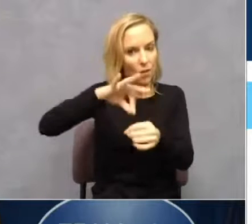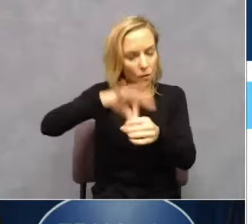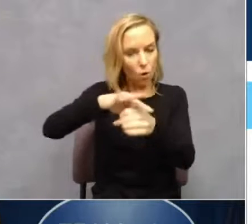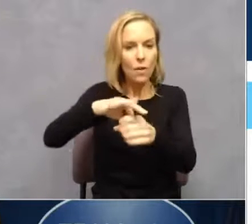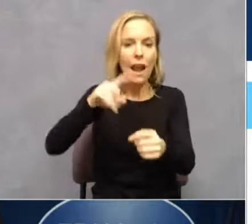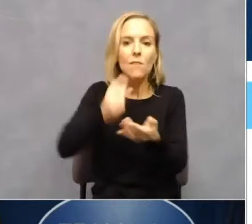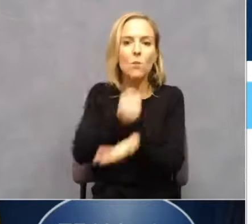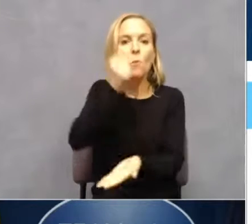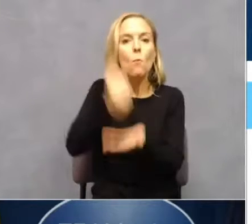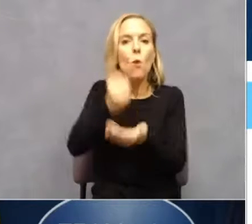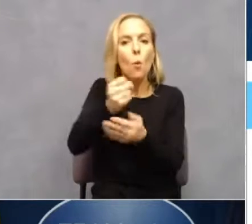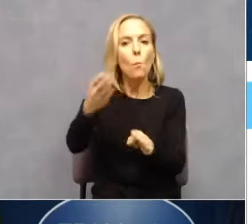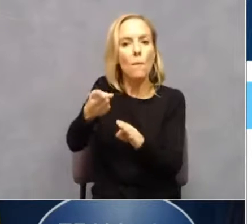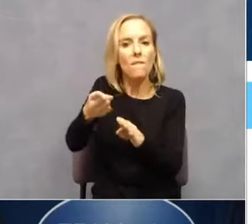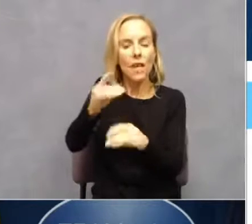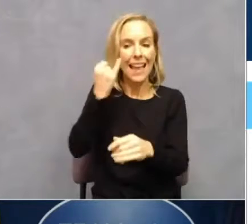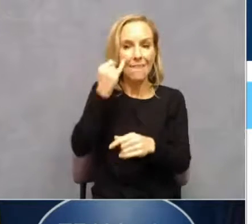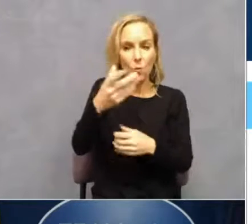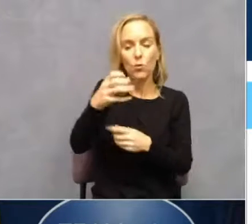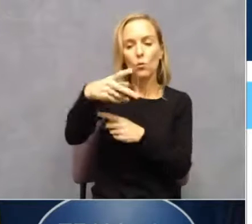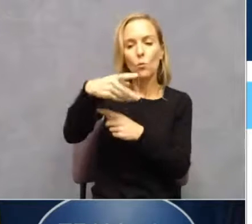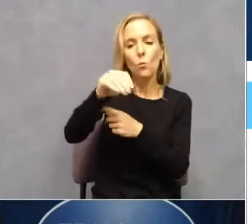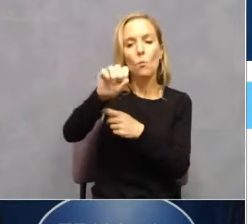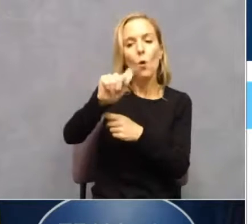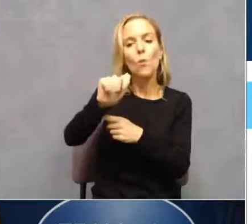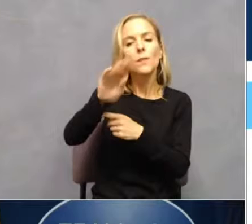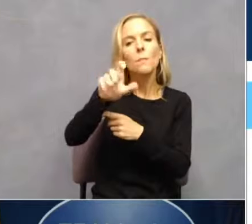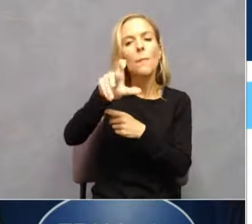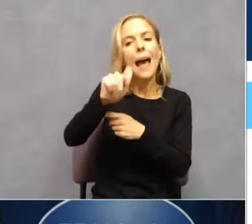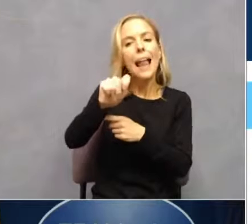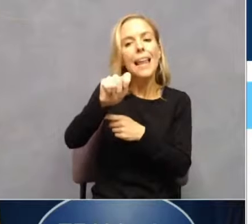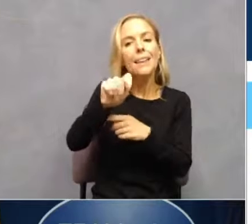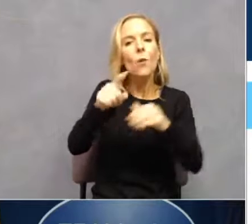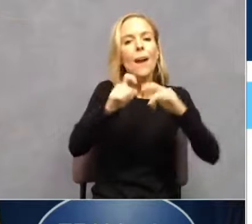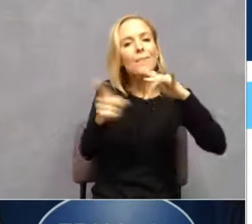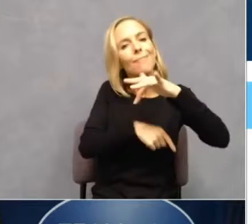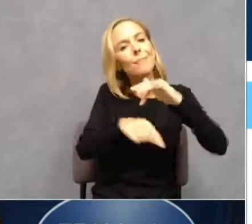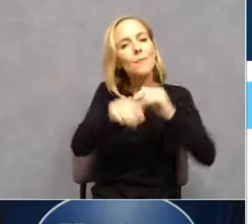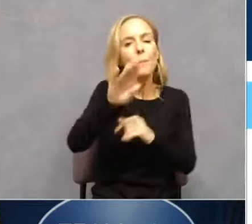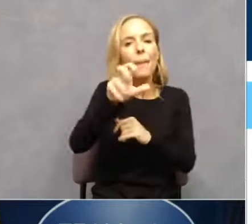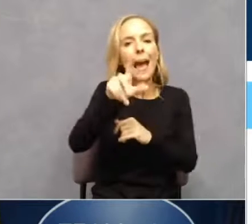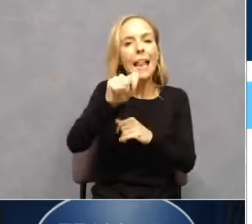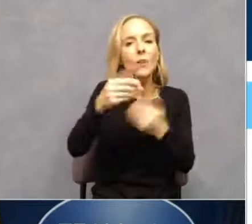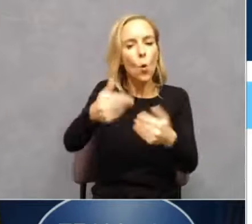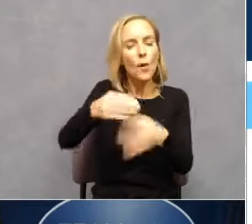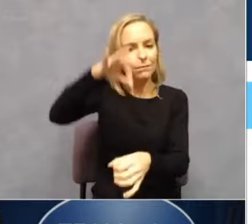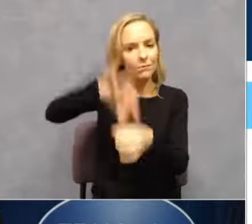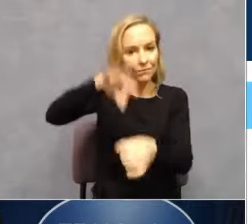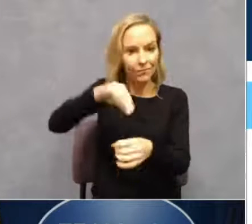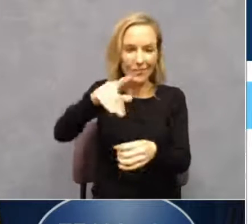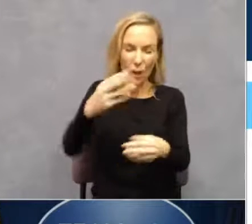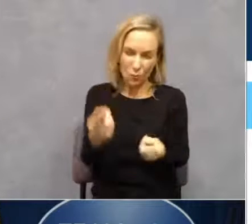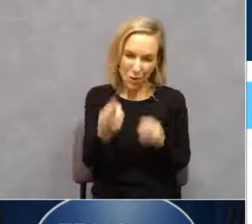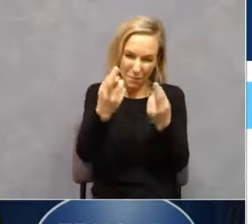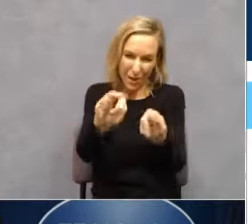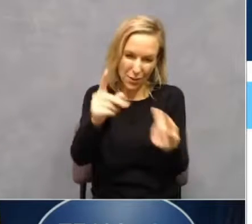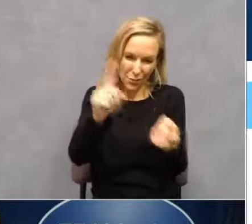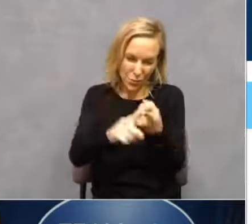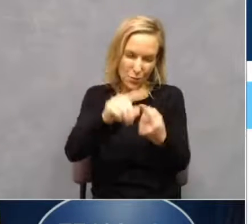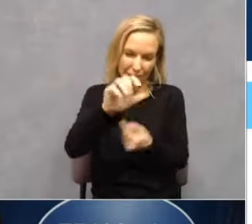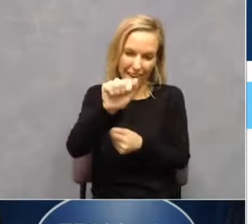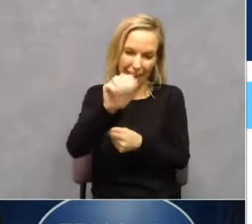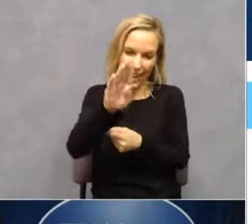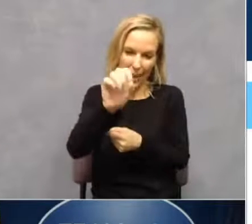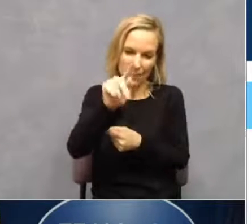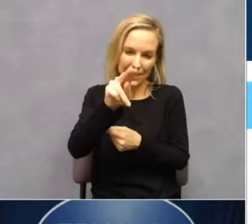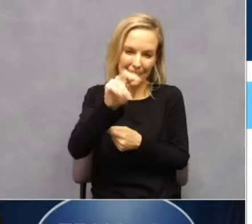Day and received by November 6th. I recommend, if you can, to take your absentee ballot to the drop box in your community. Check